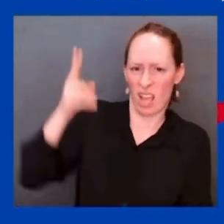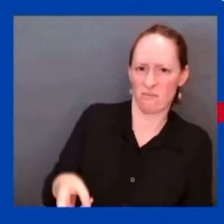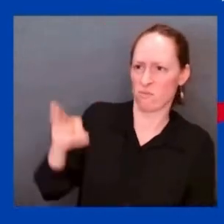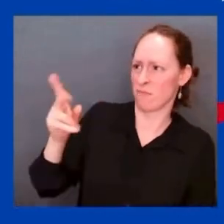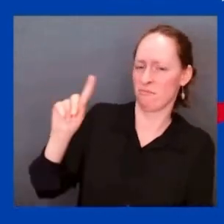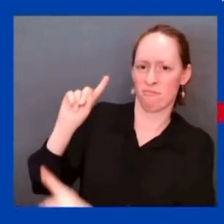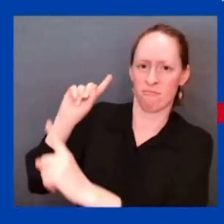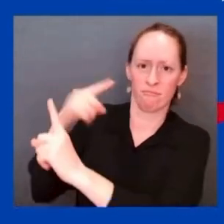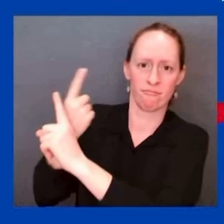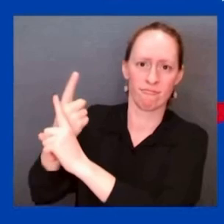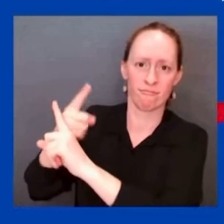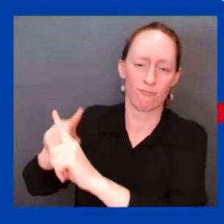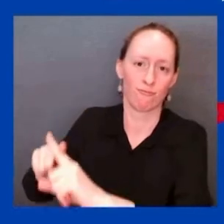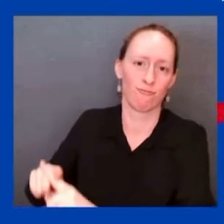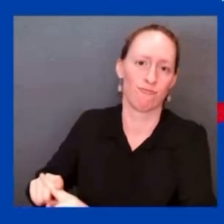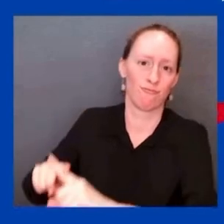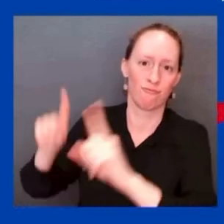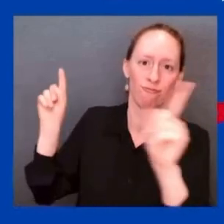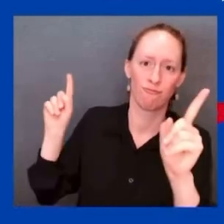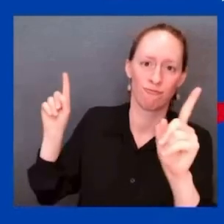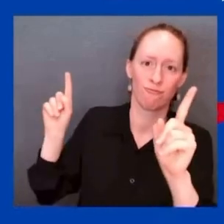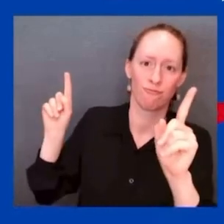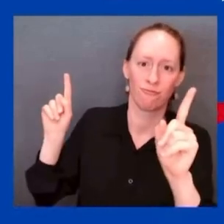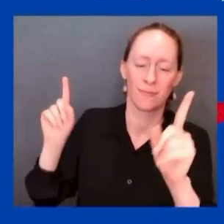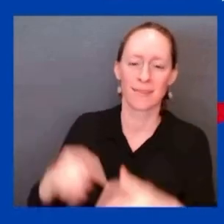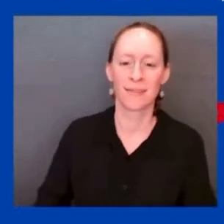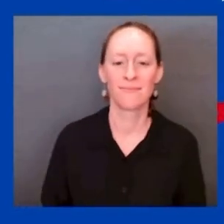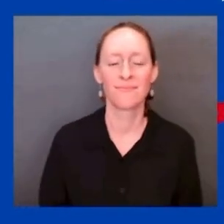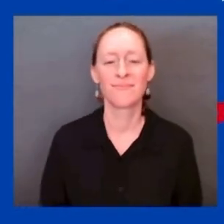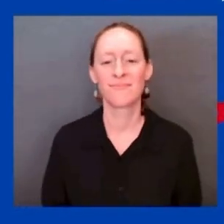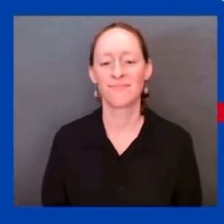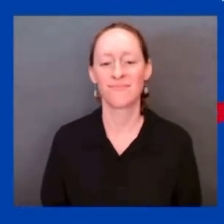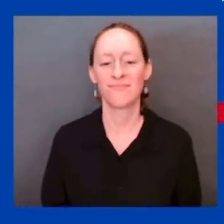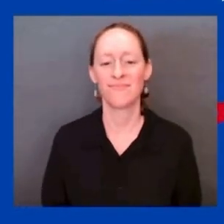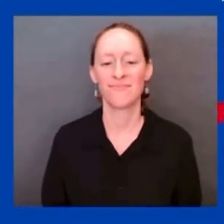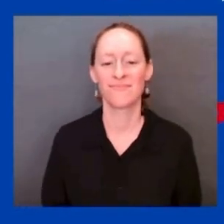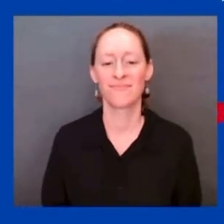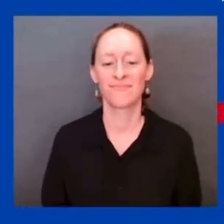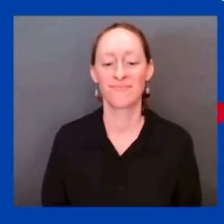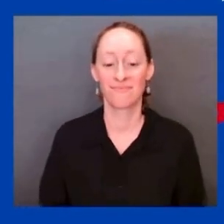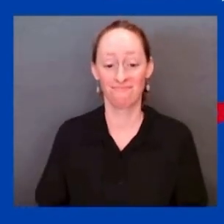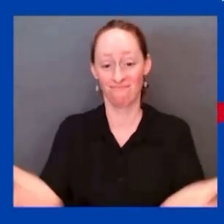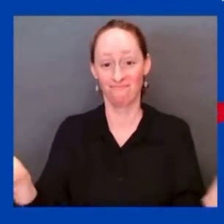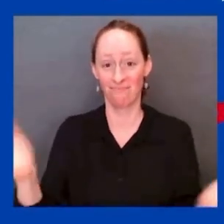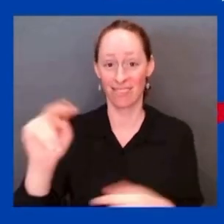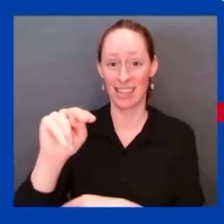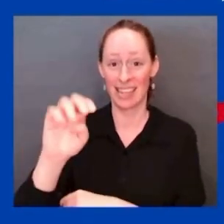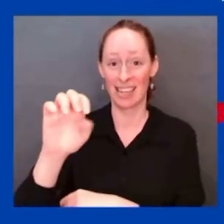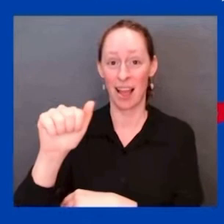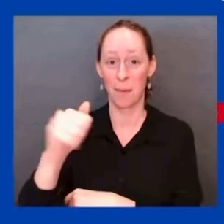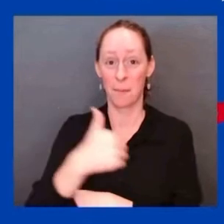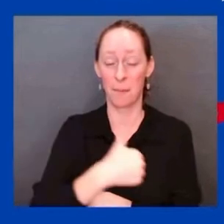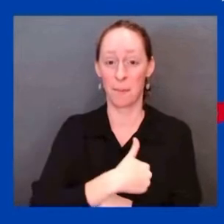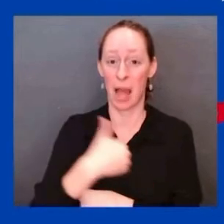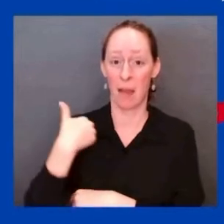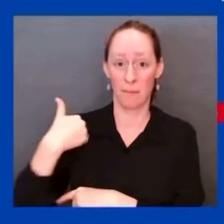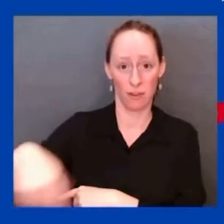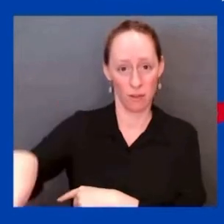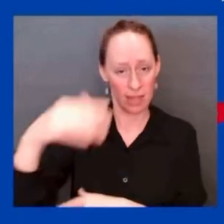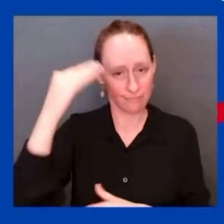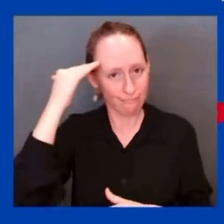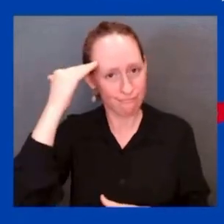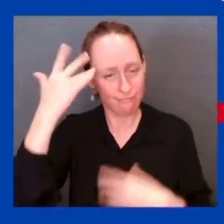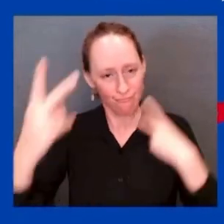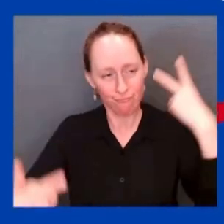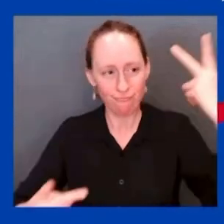NEA members know, they know this as well as anyone else.